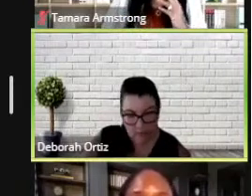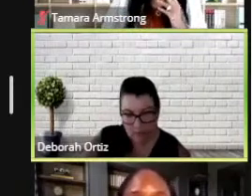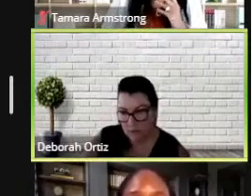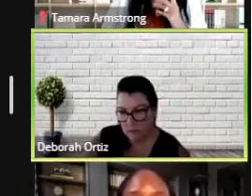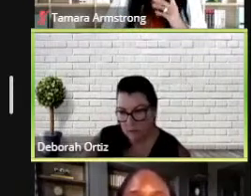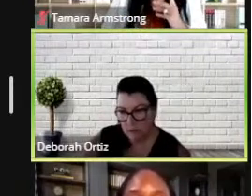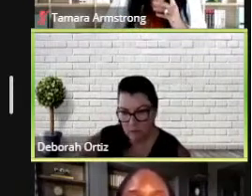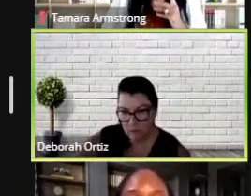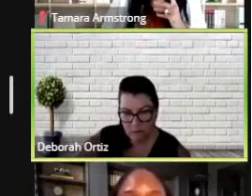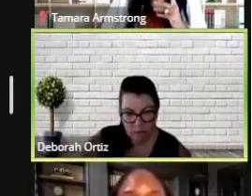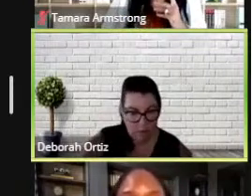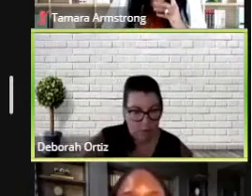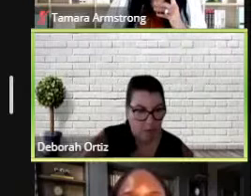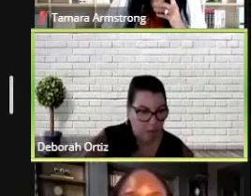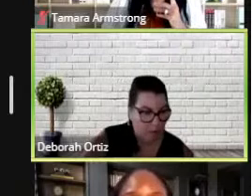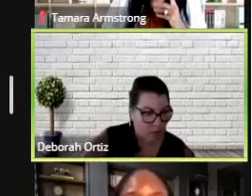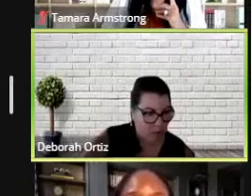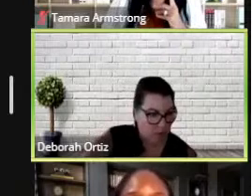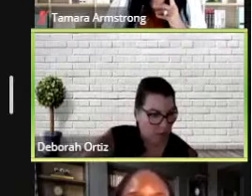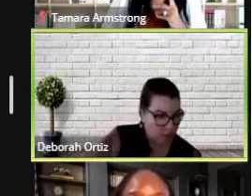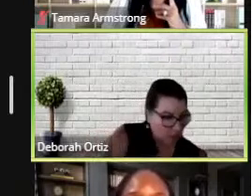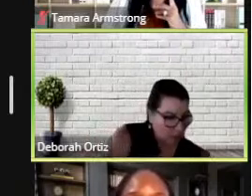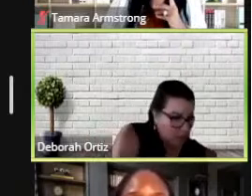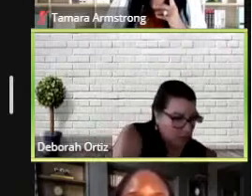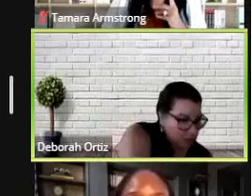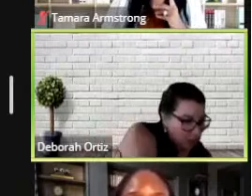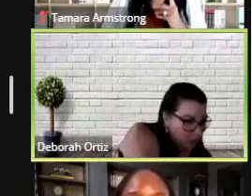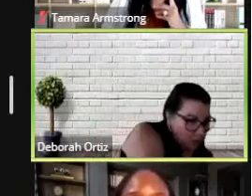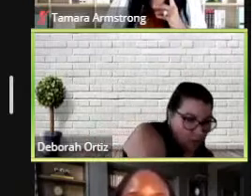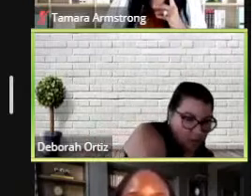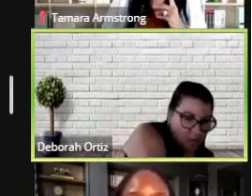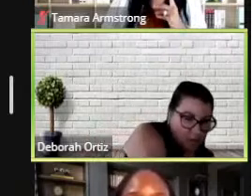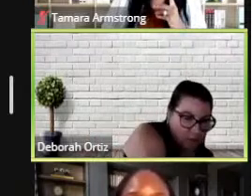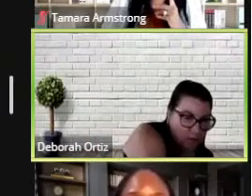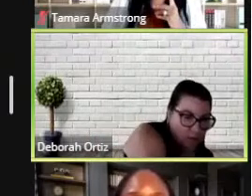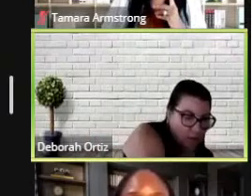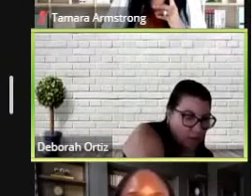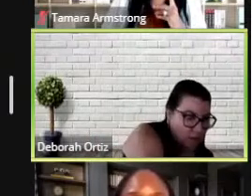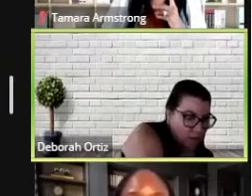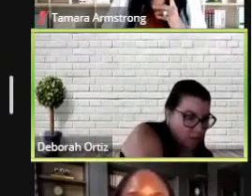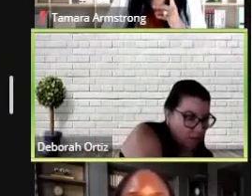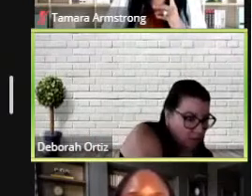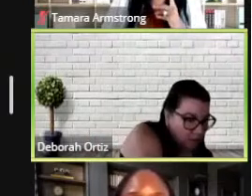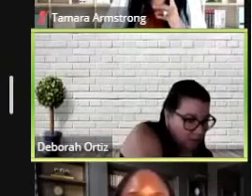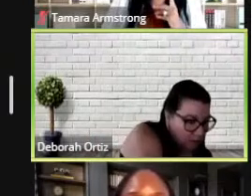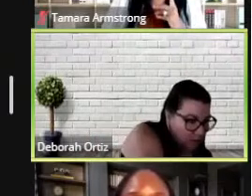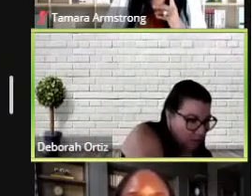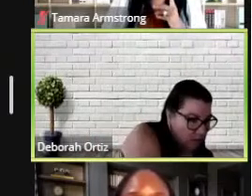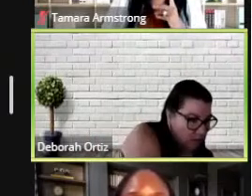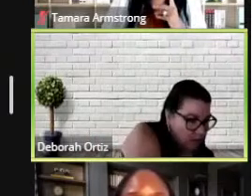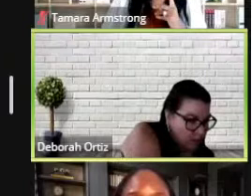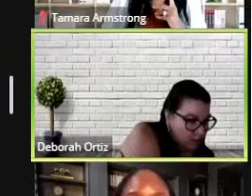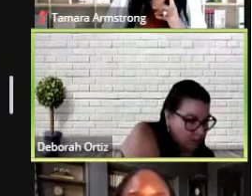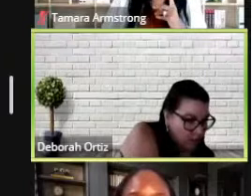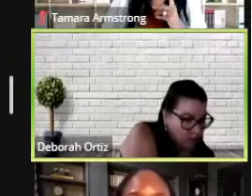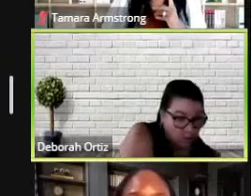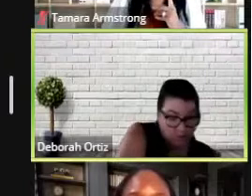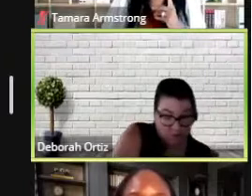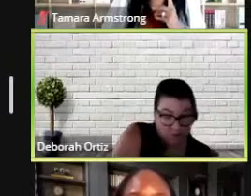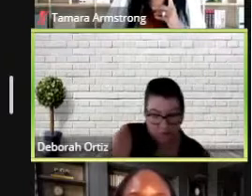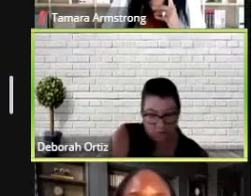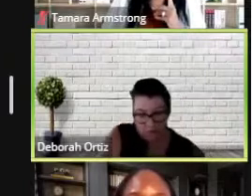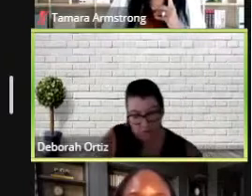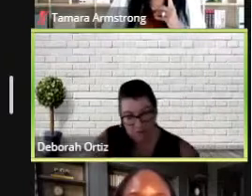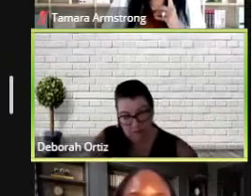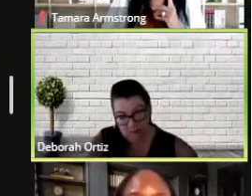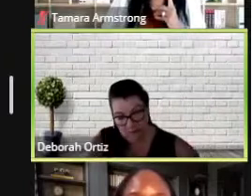to implement this requirement effective as practically possible during the fall semester, and to not delay this requirement